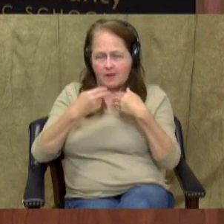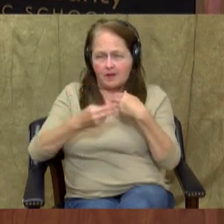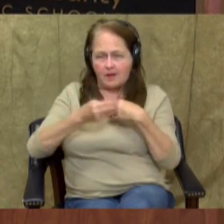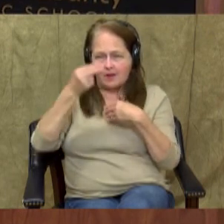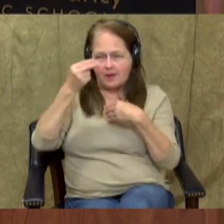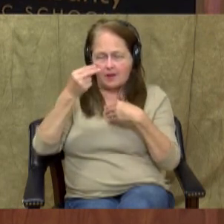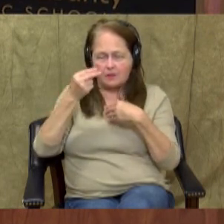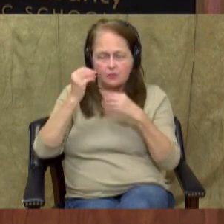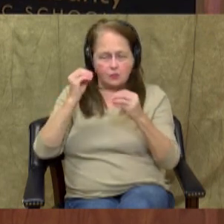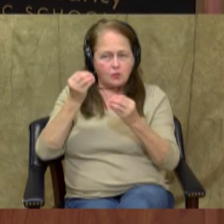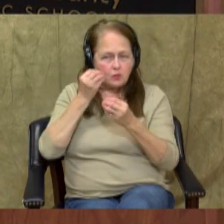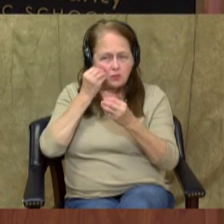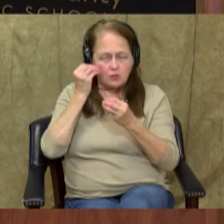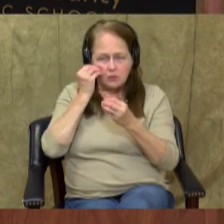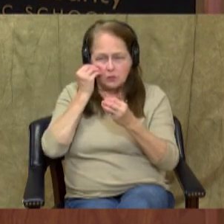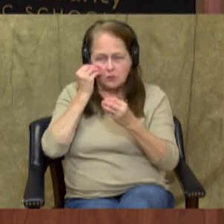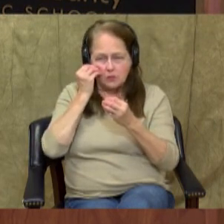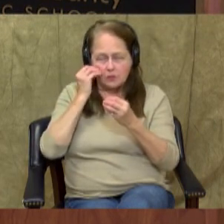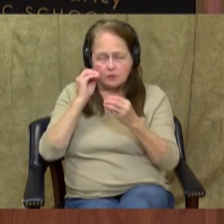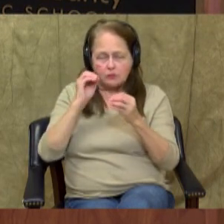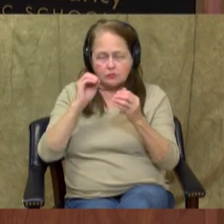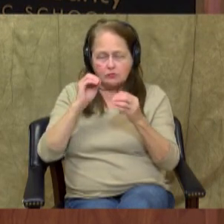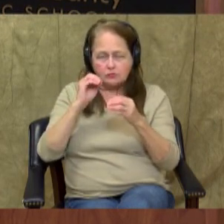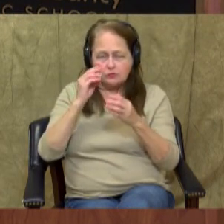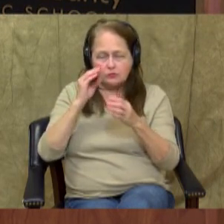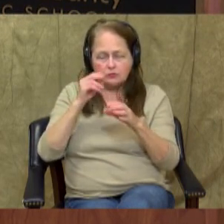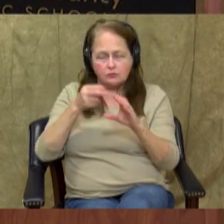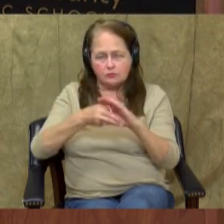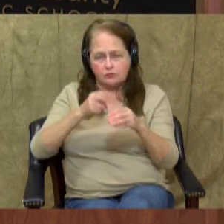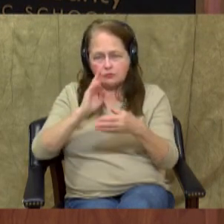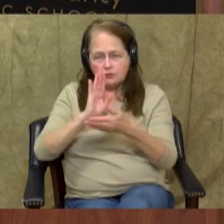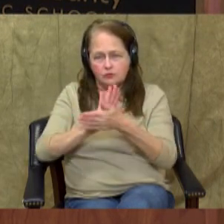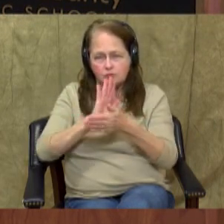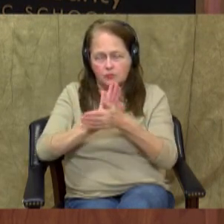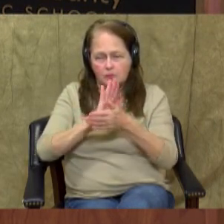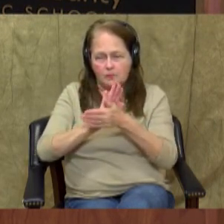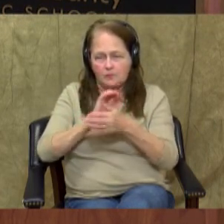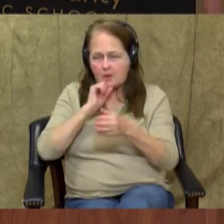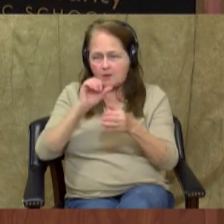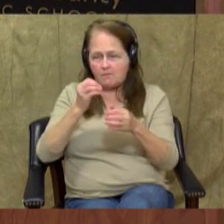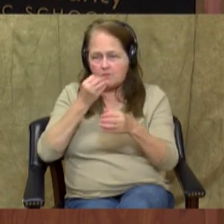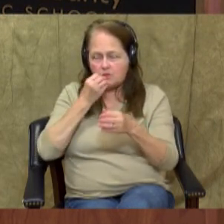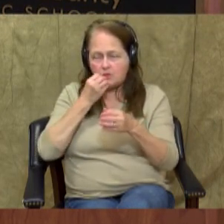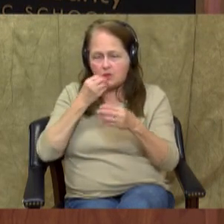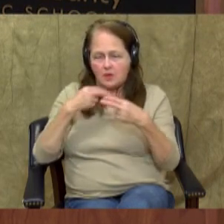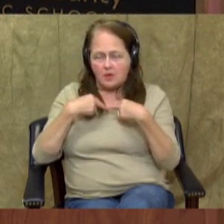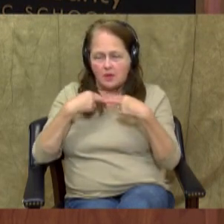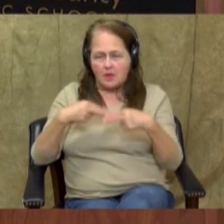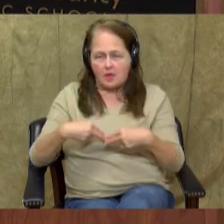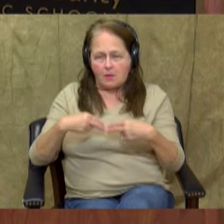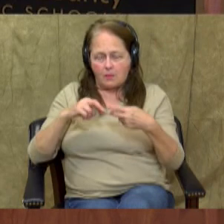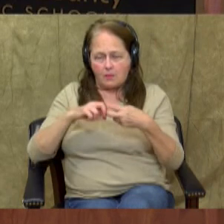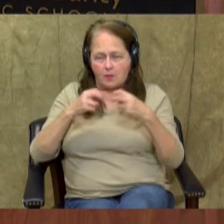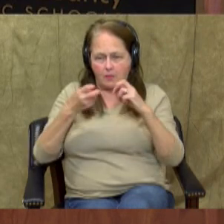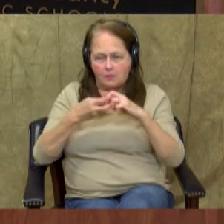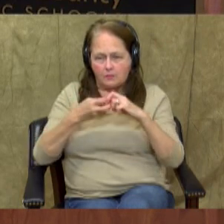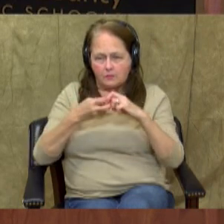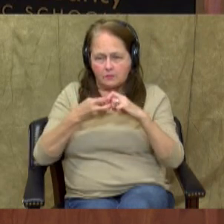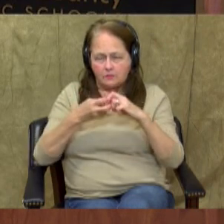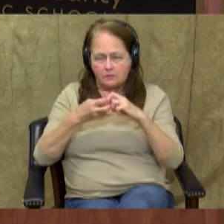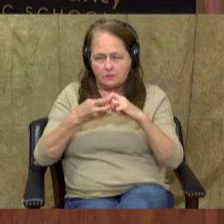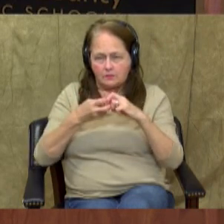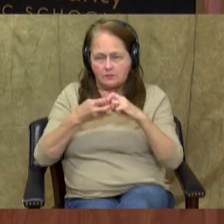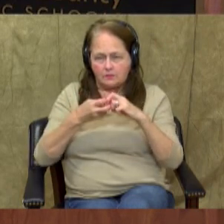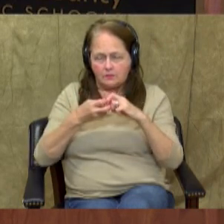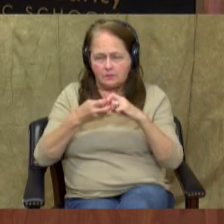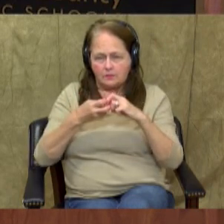that be homelessness, school dropout rates, unemployment, malnutrition, or health problems? And